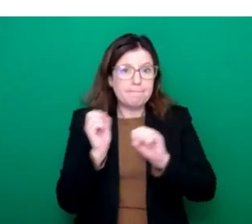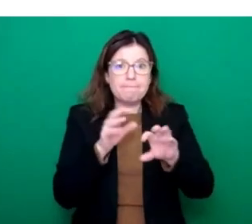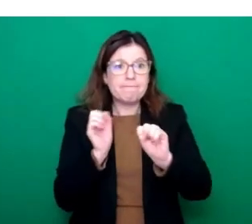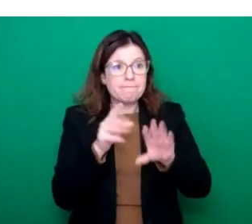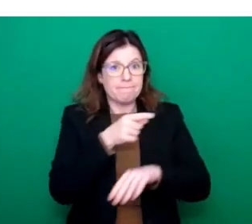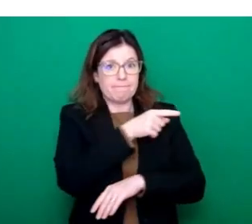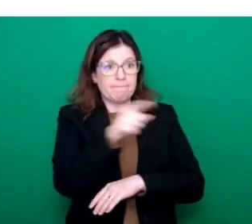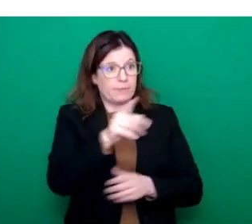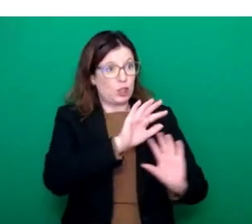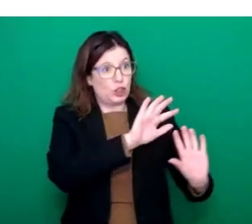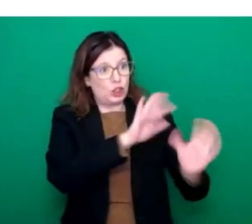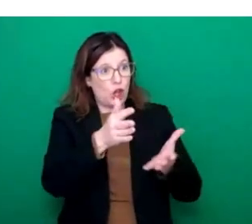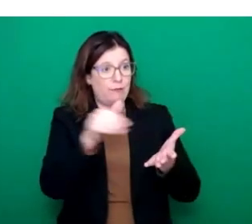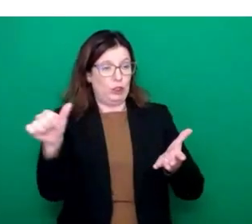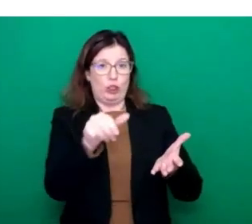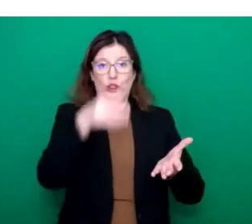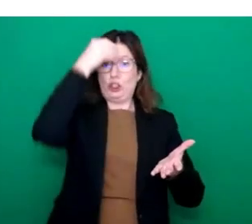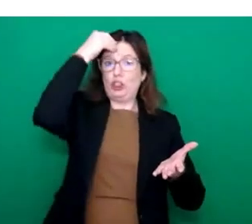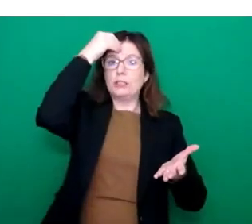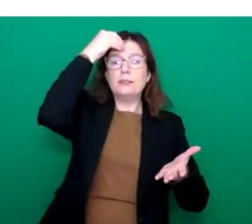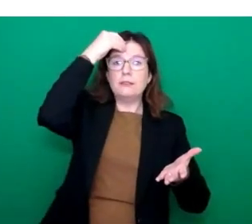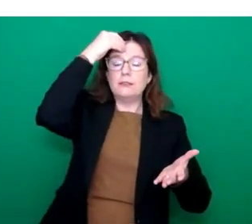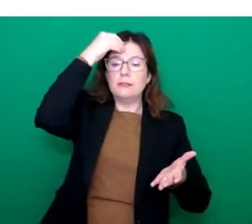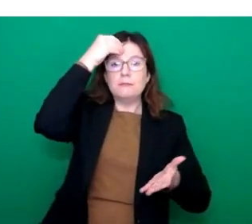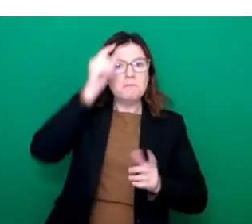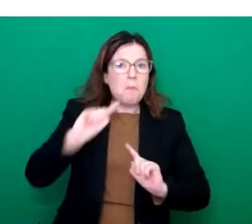delivering services to take away from our conversation today?